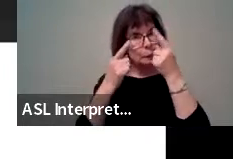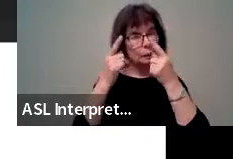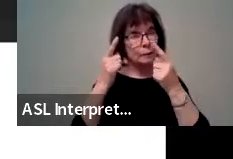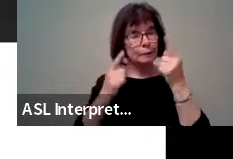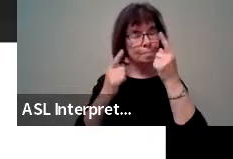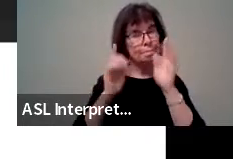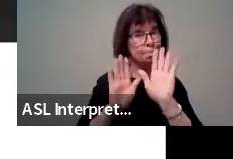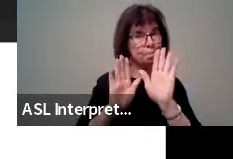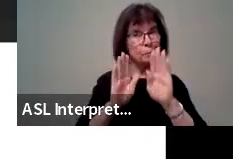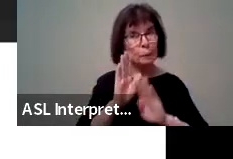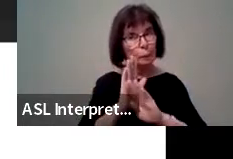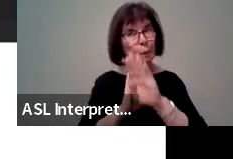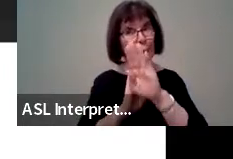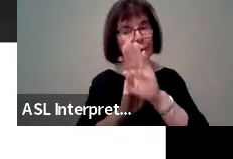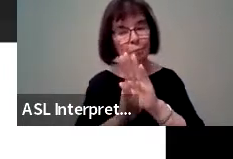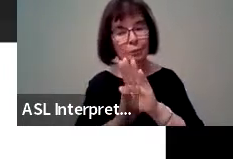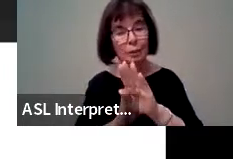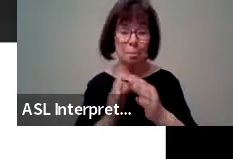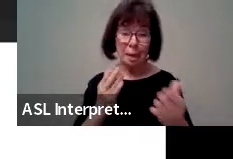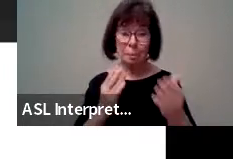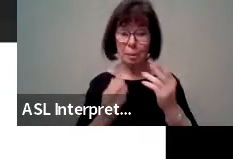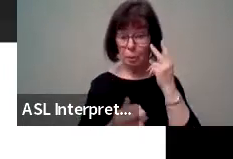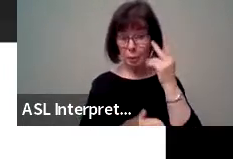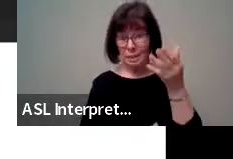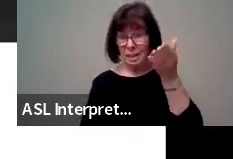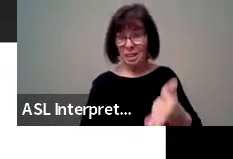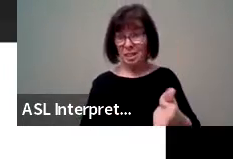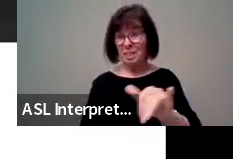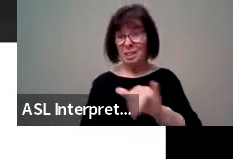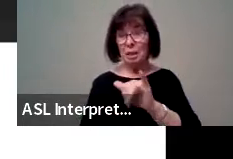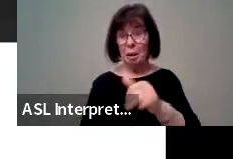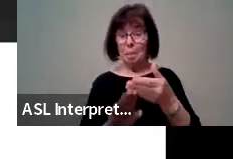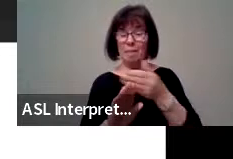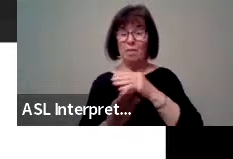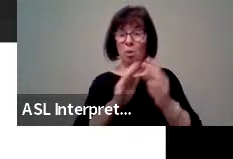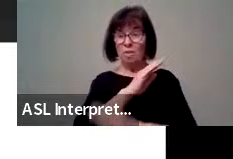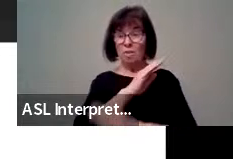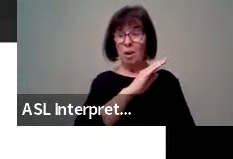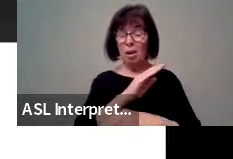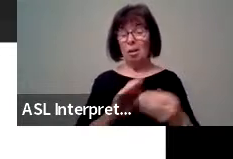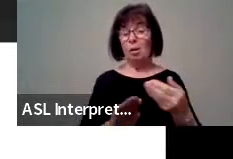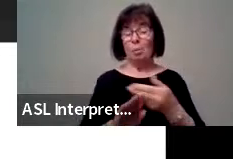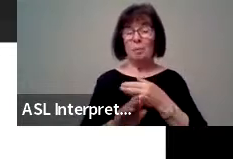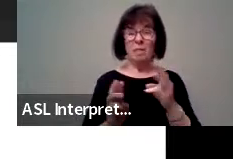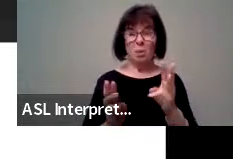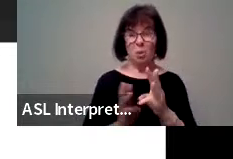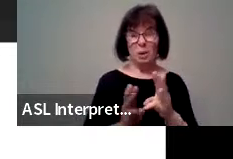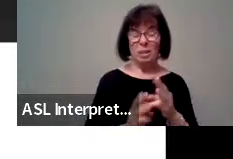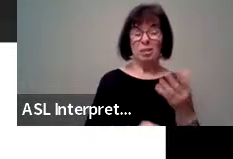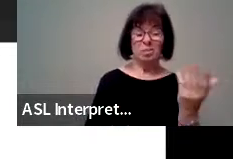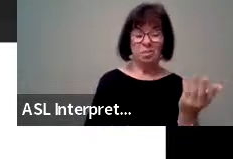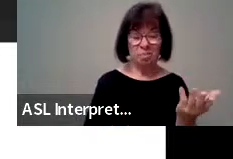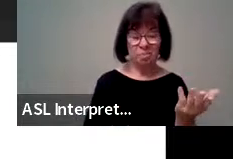be that we see something like this before the fall or winter.